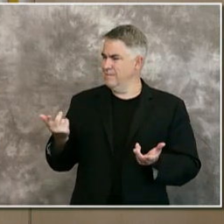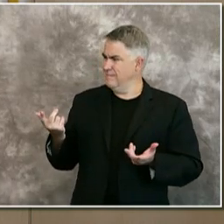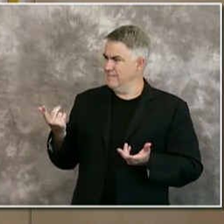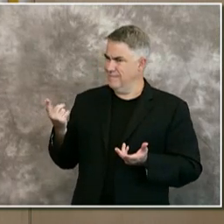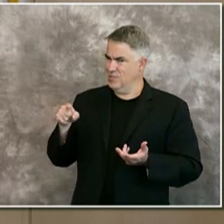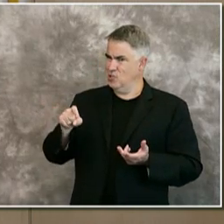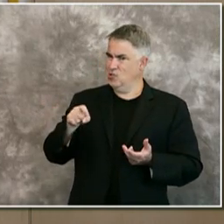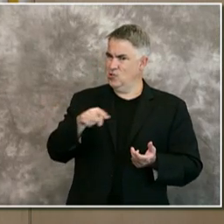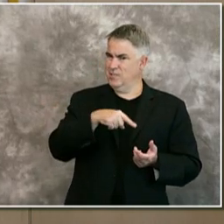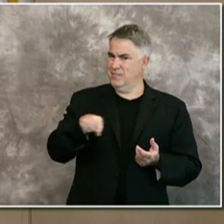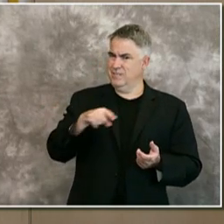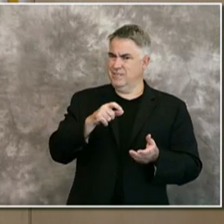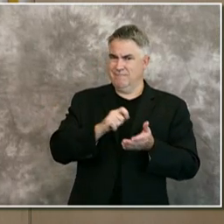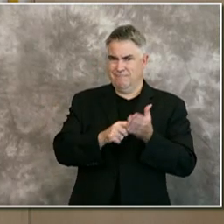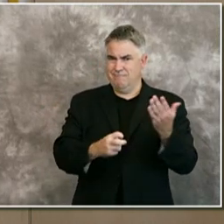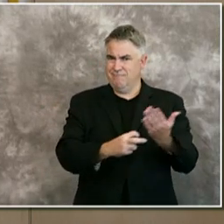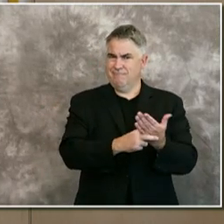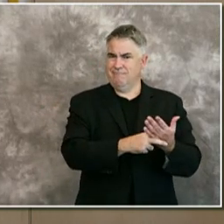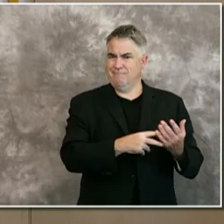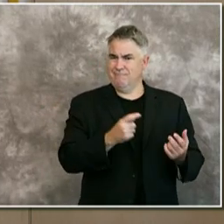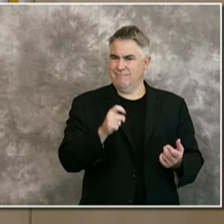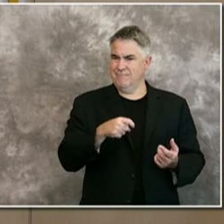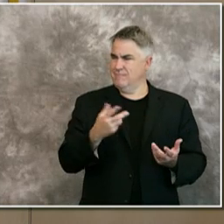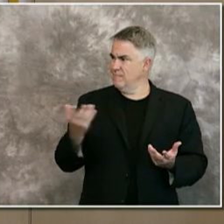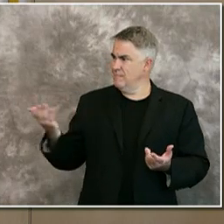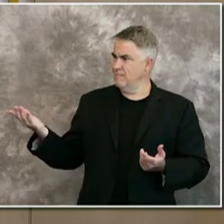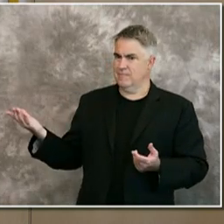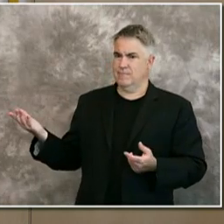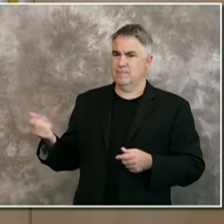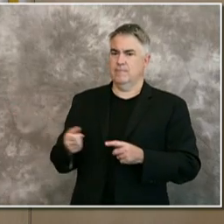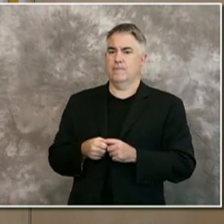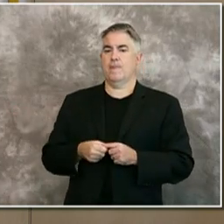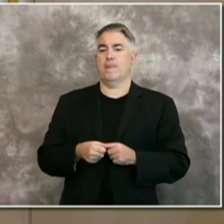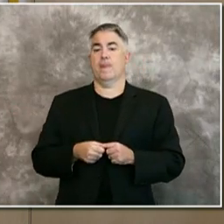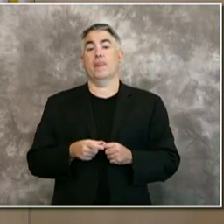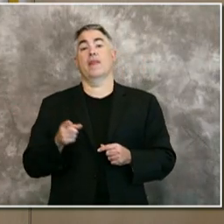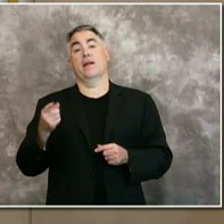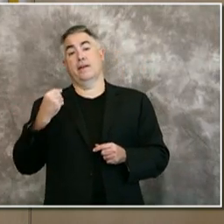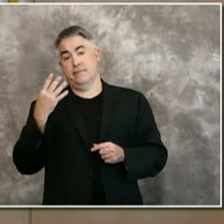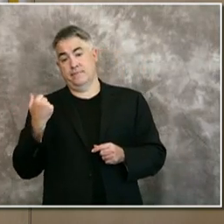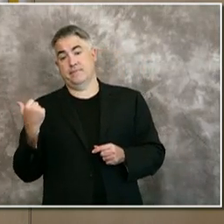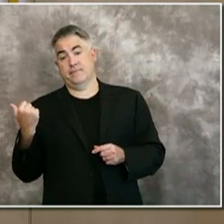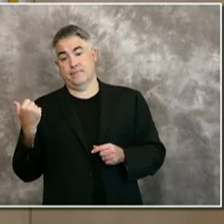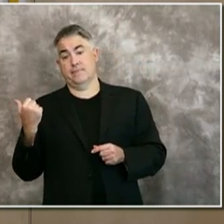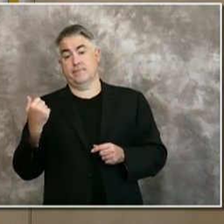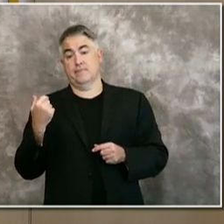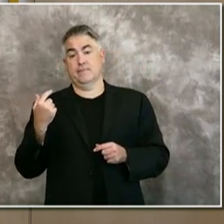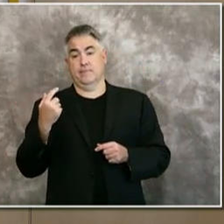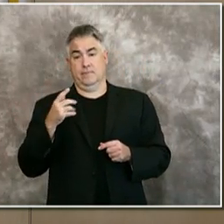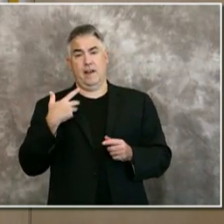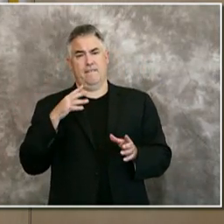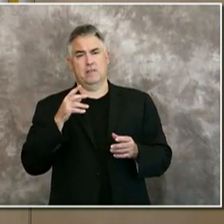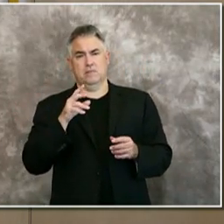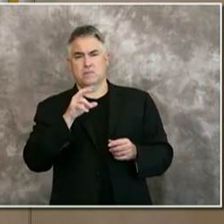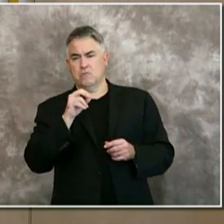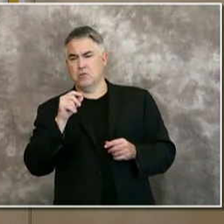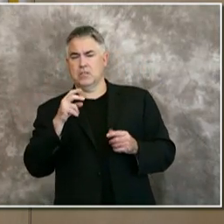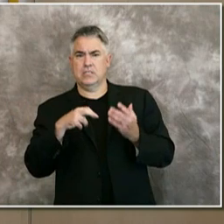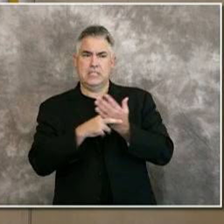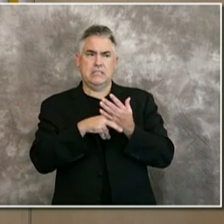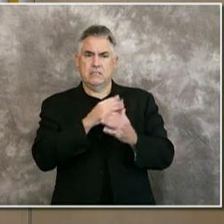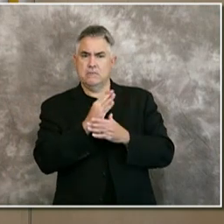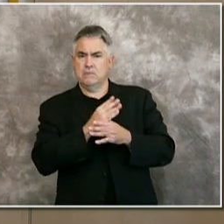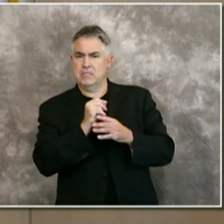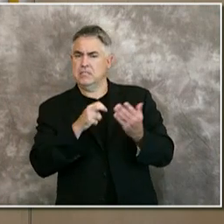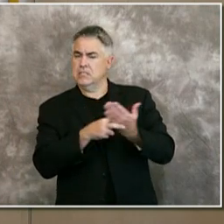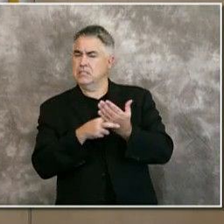what can you say about that? I think I heard somewhere about 20 to 30 citations were issued